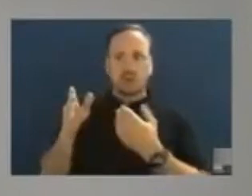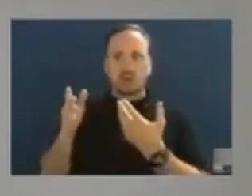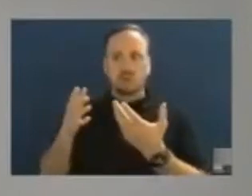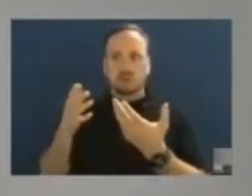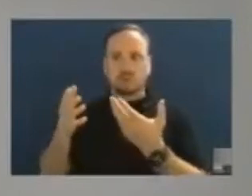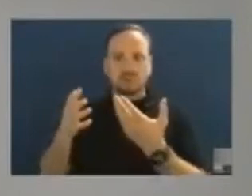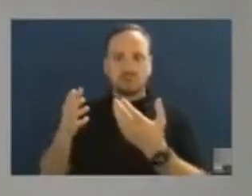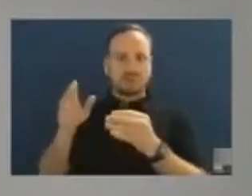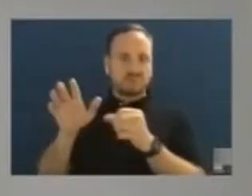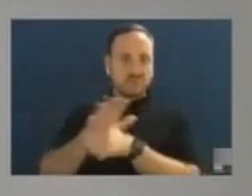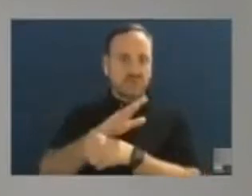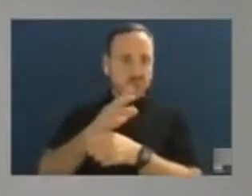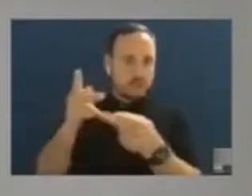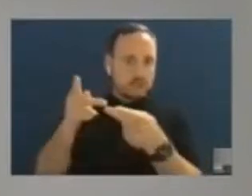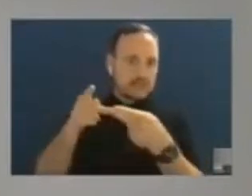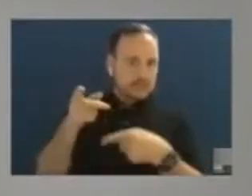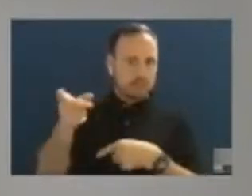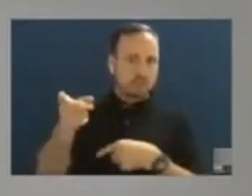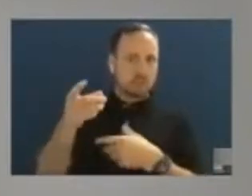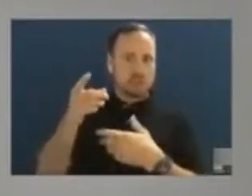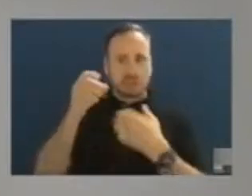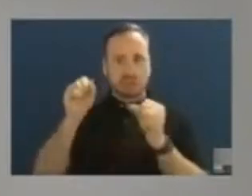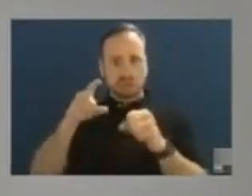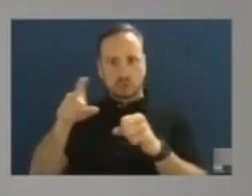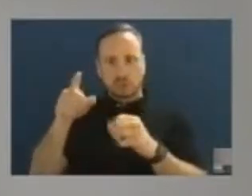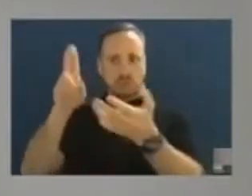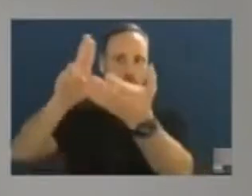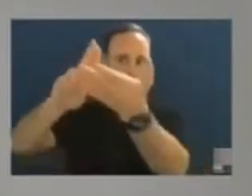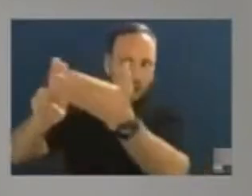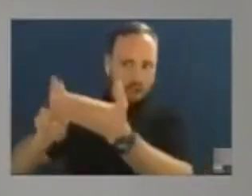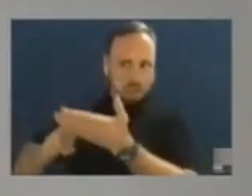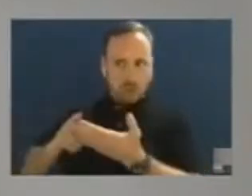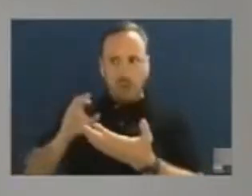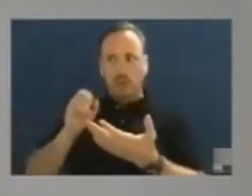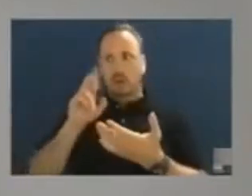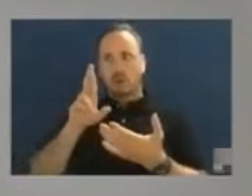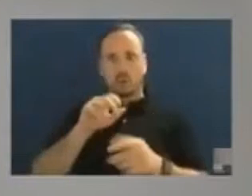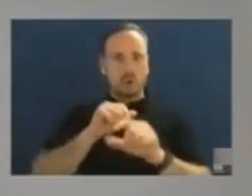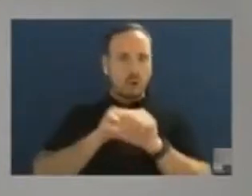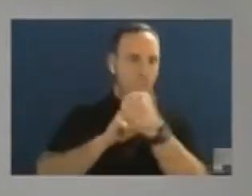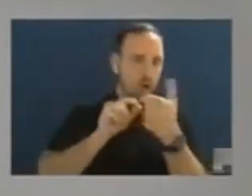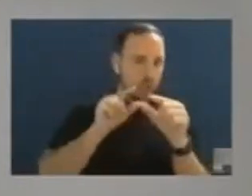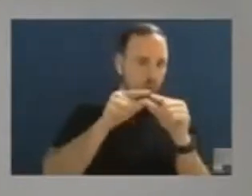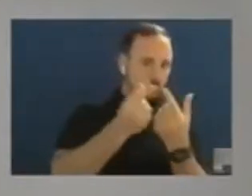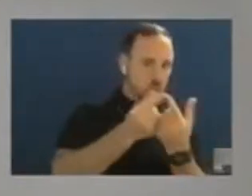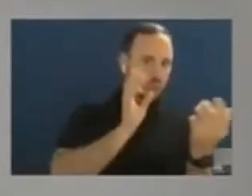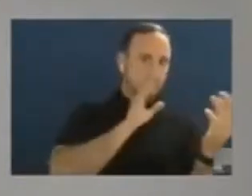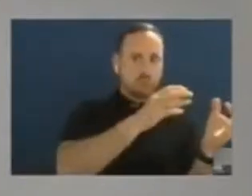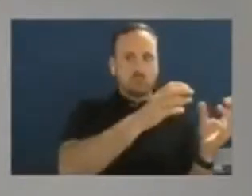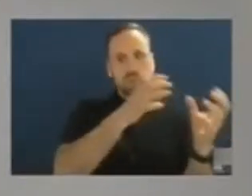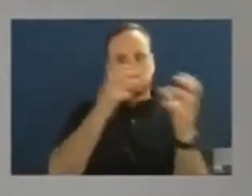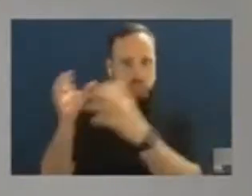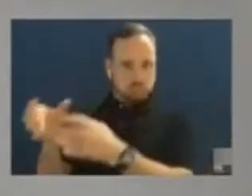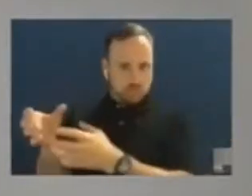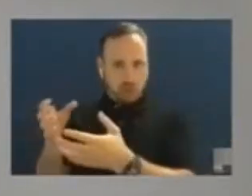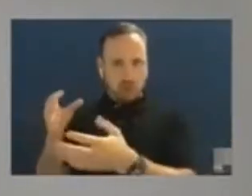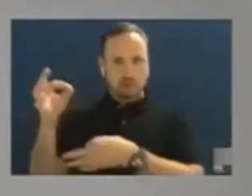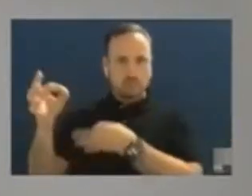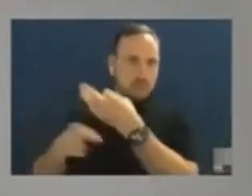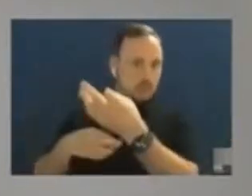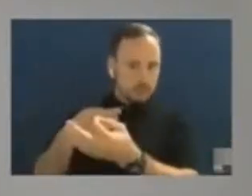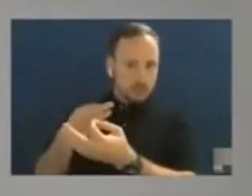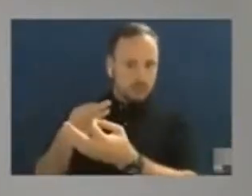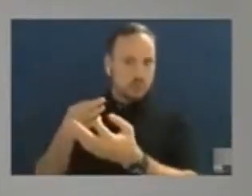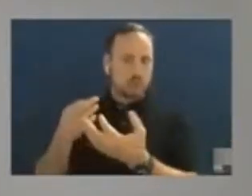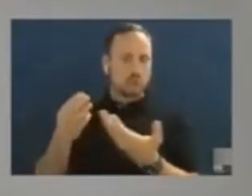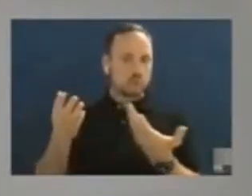groups, contracted groups, the team, the B team or whatever, into a school to substitute for people, or